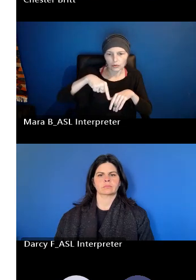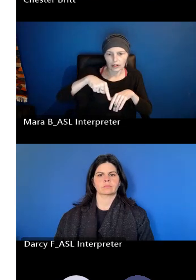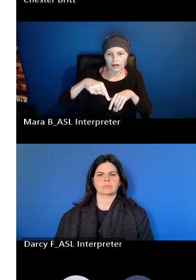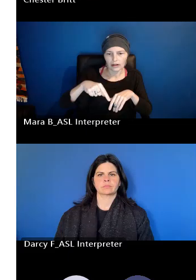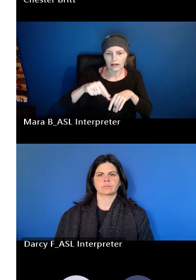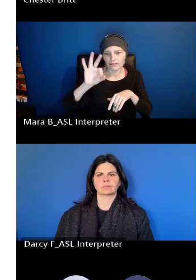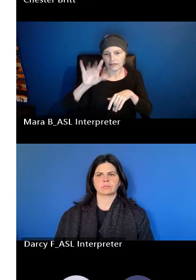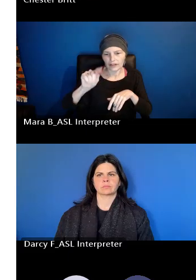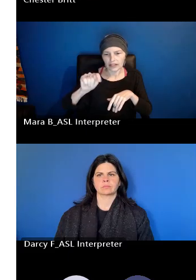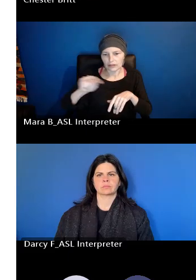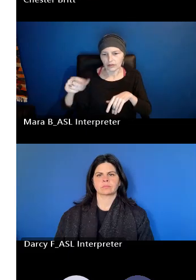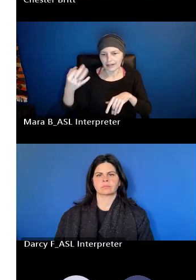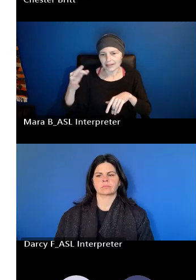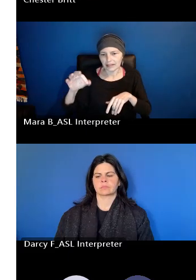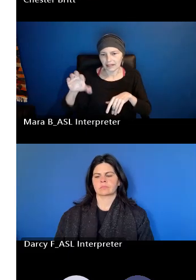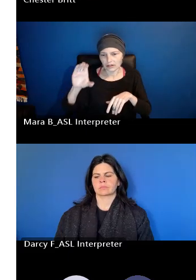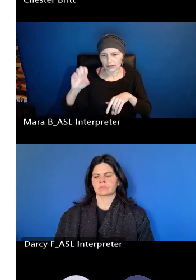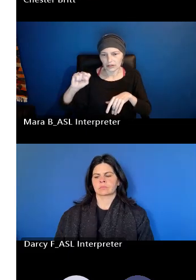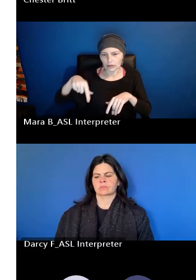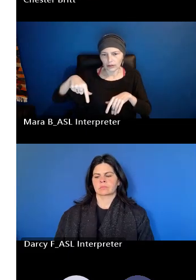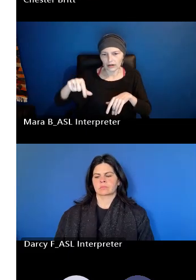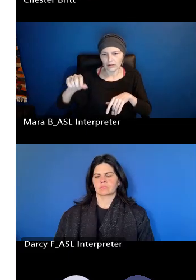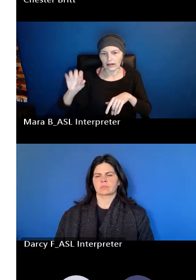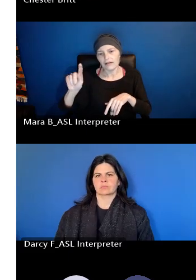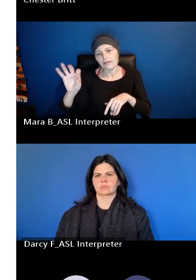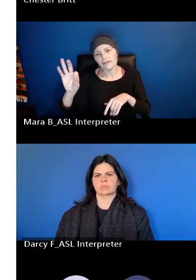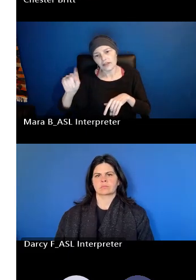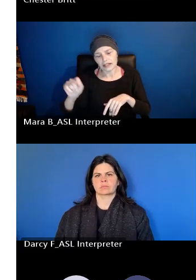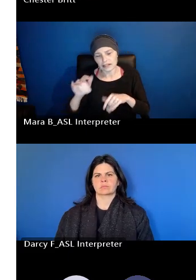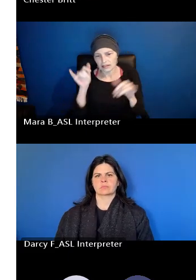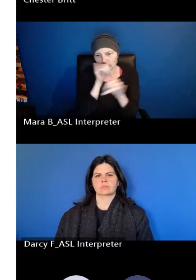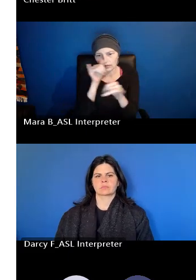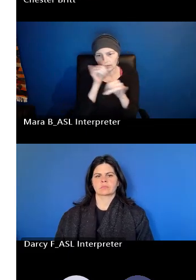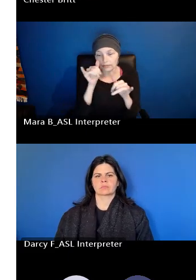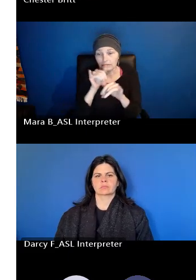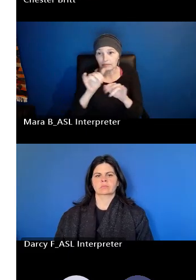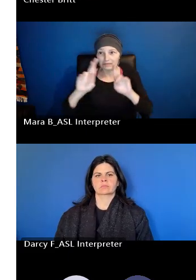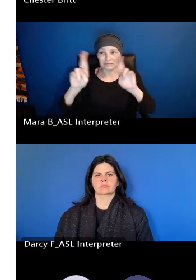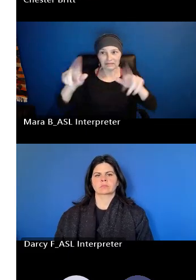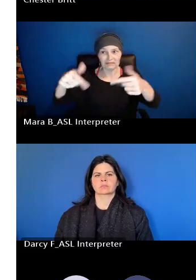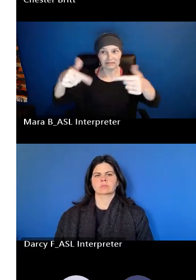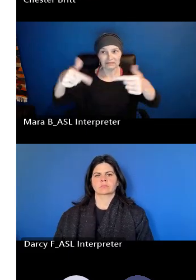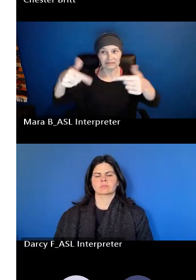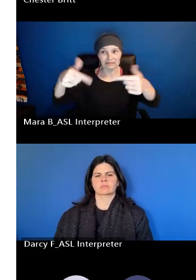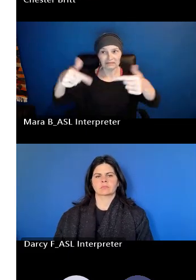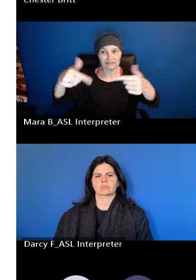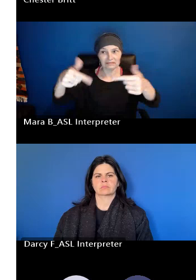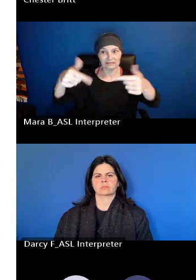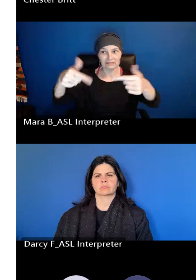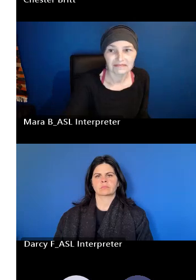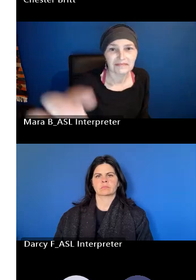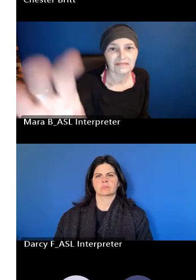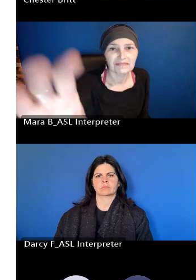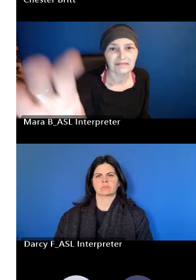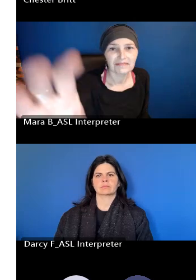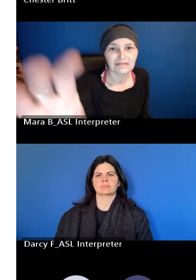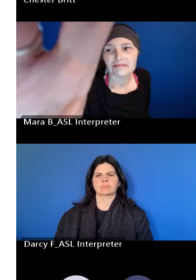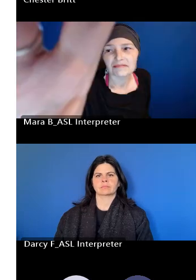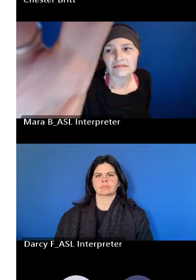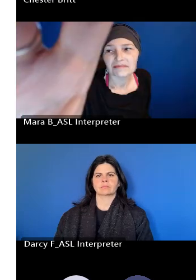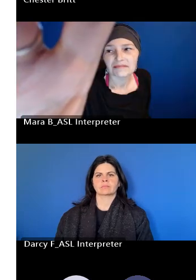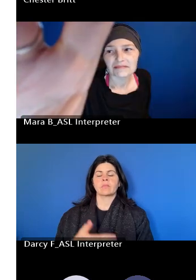ridiculous. So you're telling me that I can't use my hot tub anymore because I will not pay to decarbonize my home. I will sell my home and move